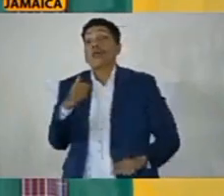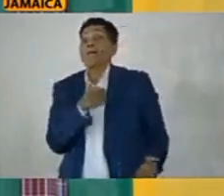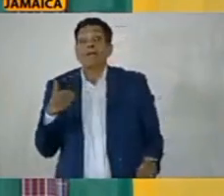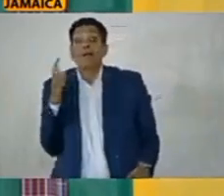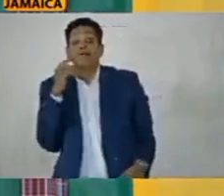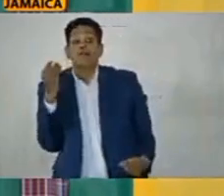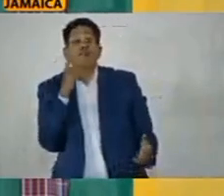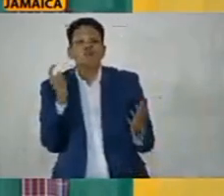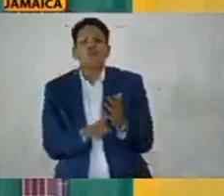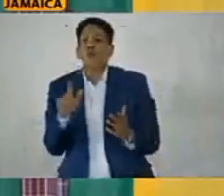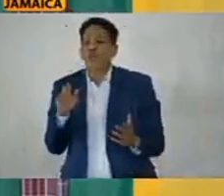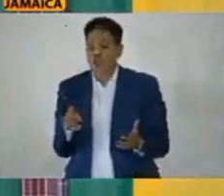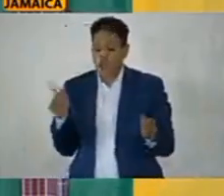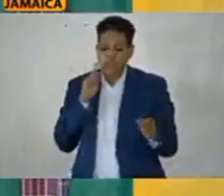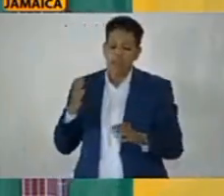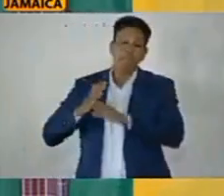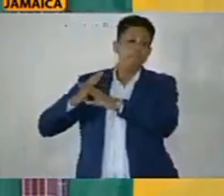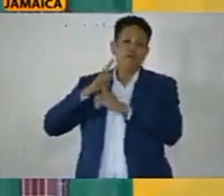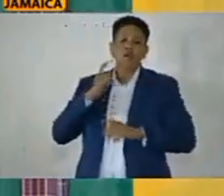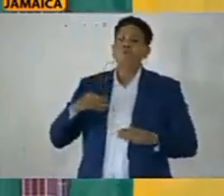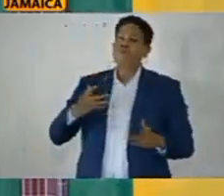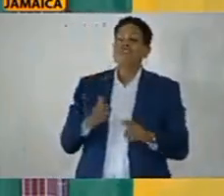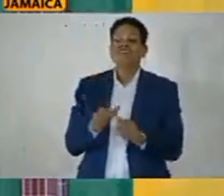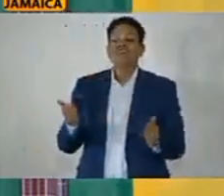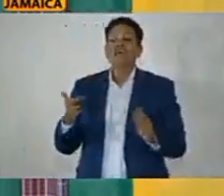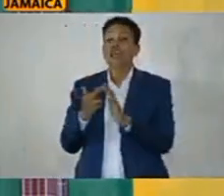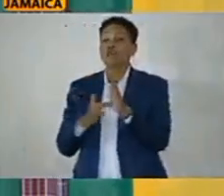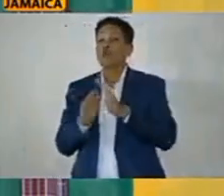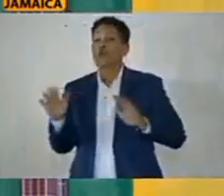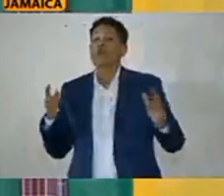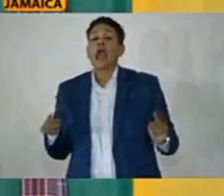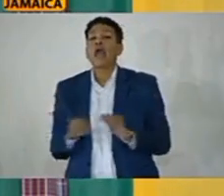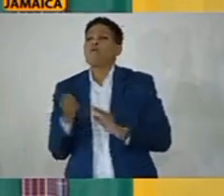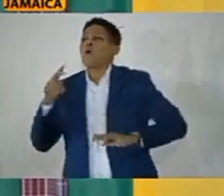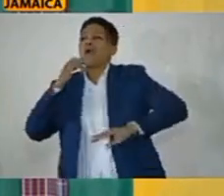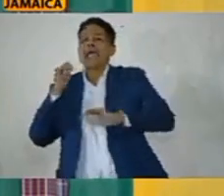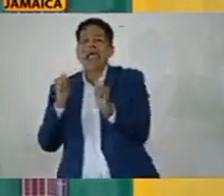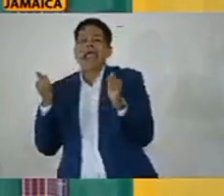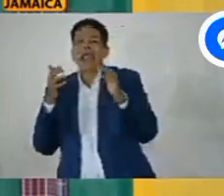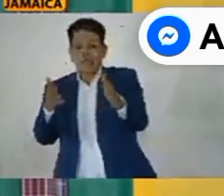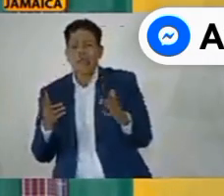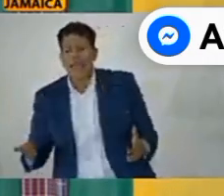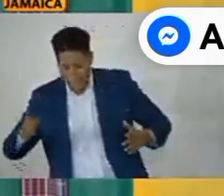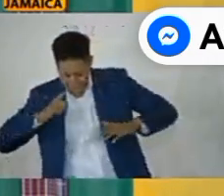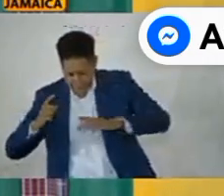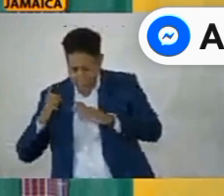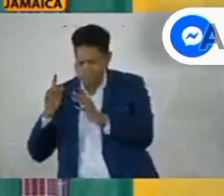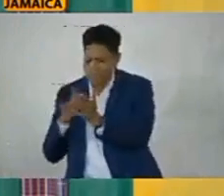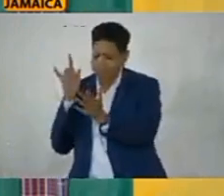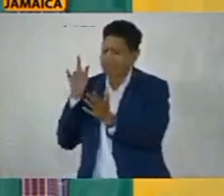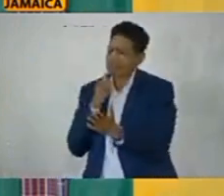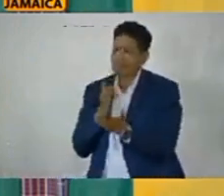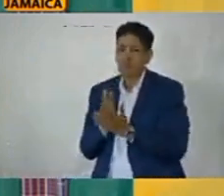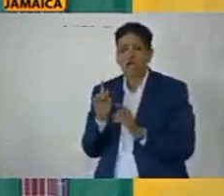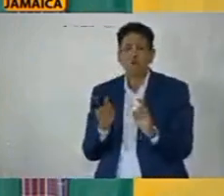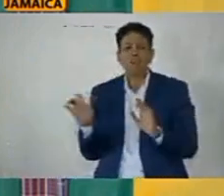to the clerk infringes the provisions of any standing order or is in any way an abuse of the right of questioning, he may direct